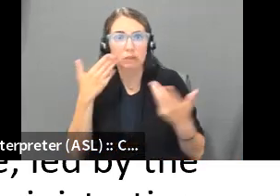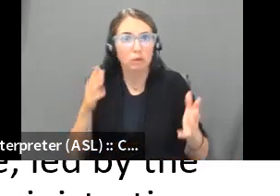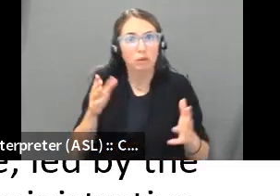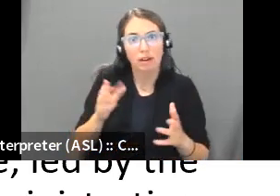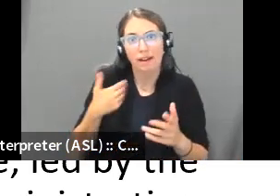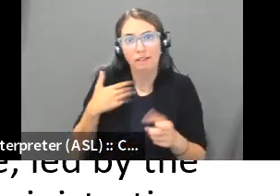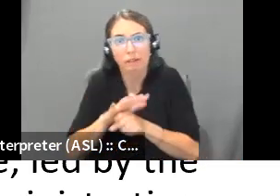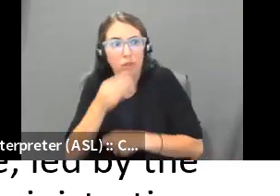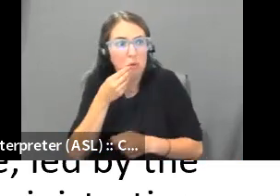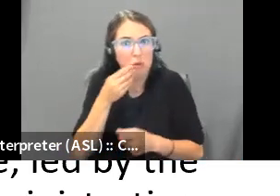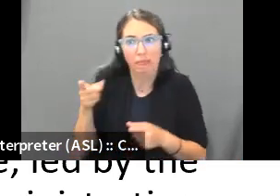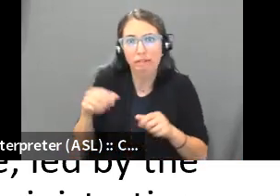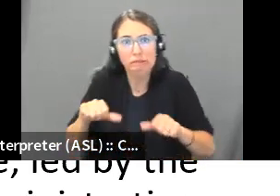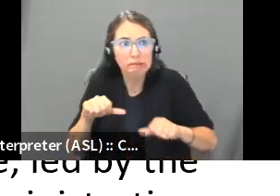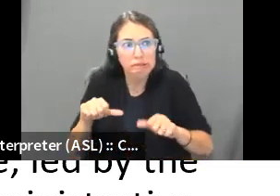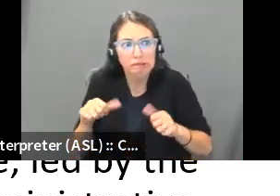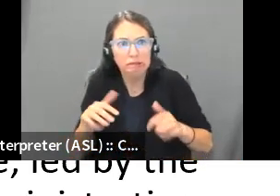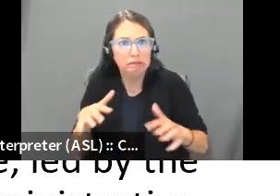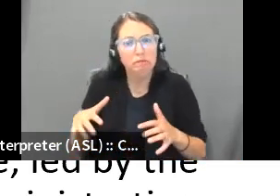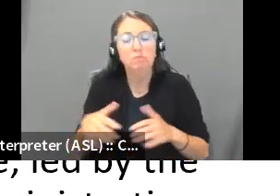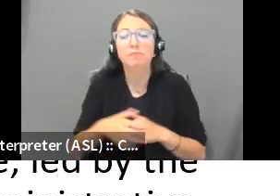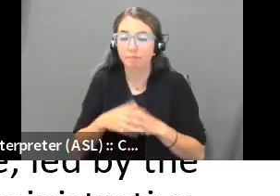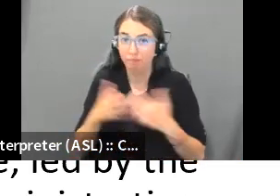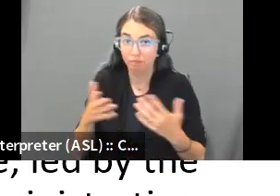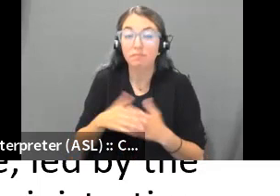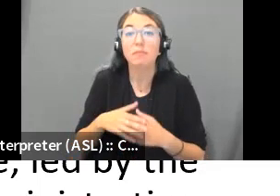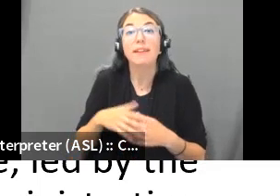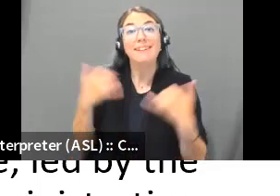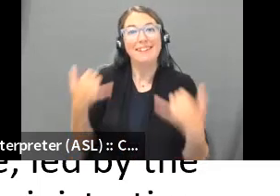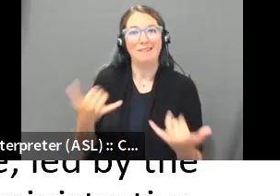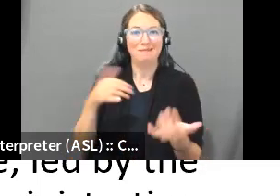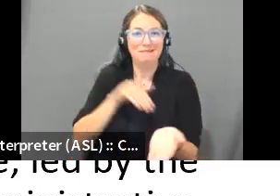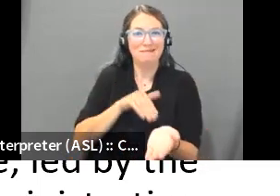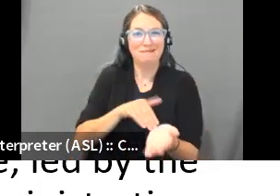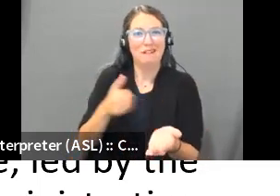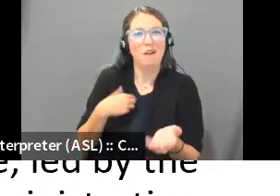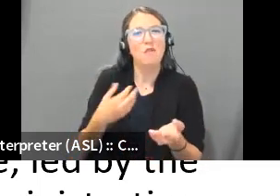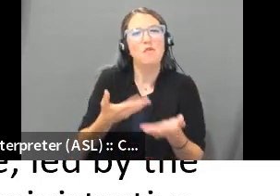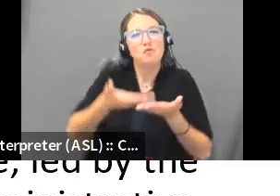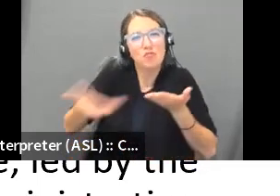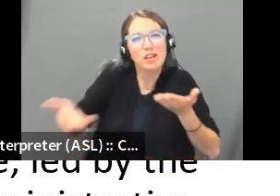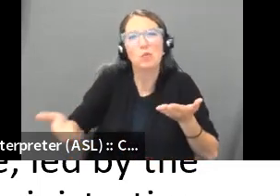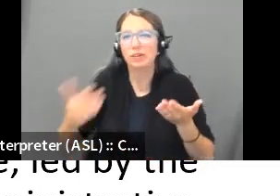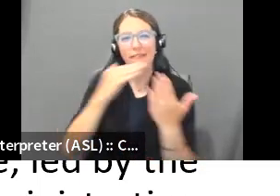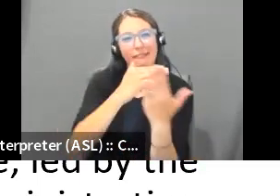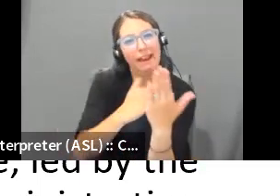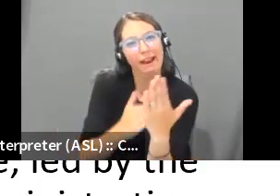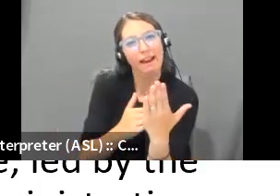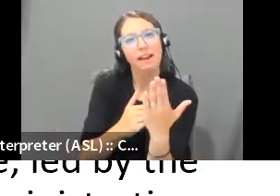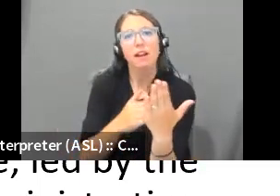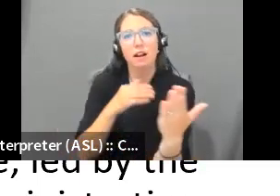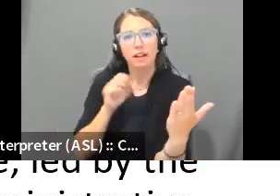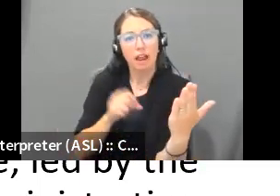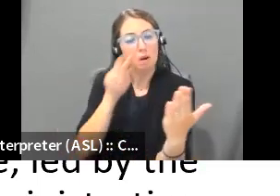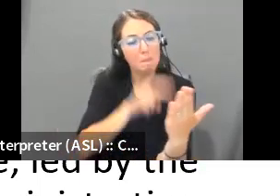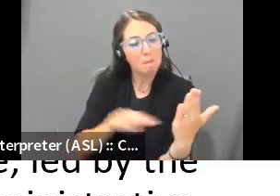the CIE's centralized resource directory to refer the older adult to a local area agency on aging that operates its community's